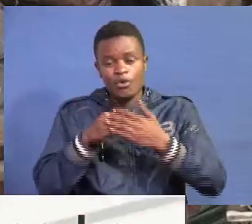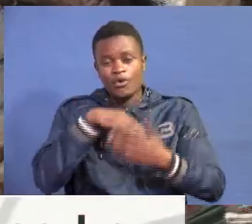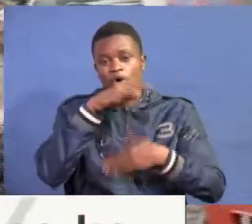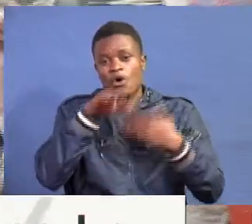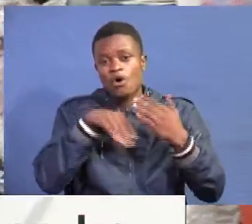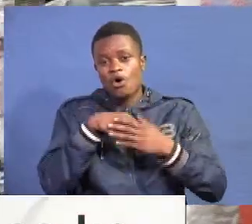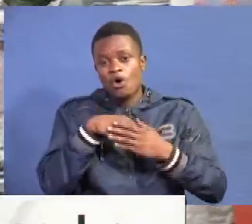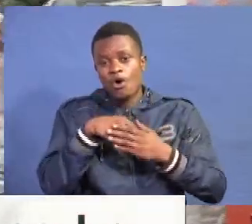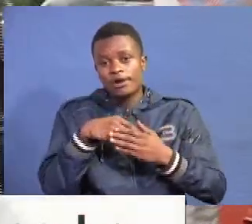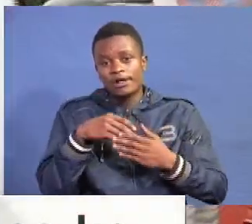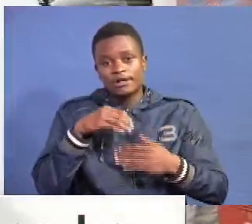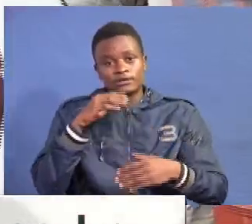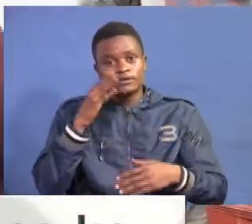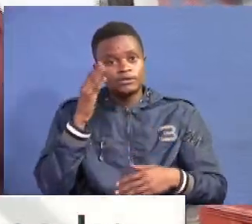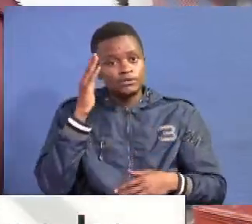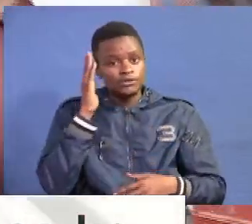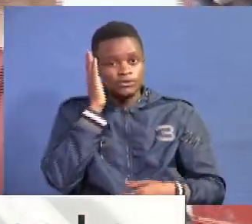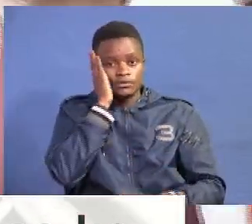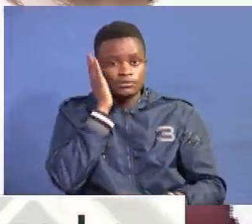traders.